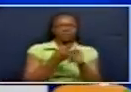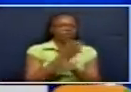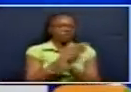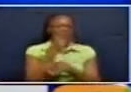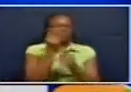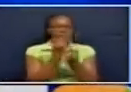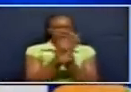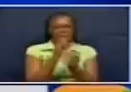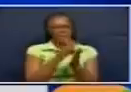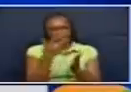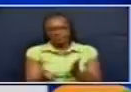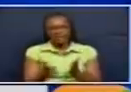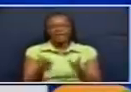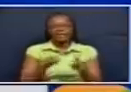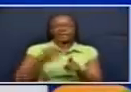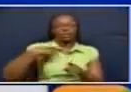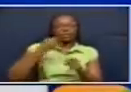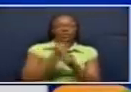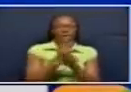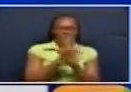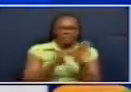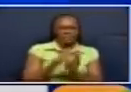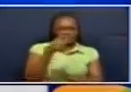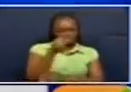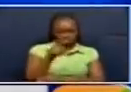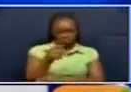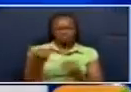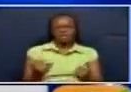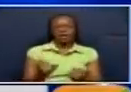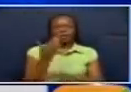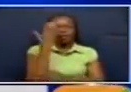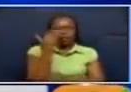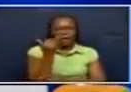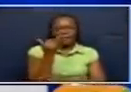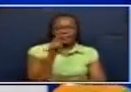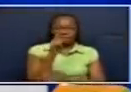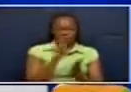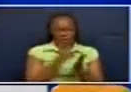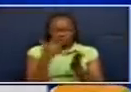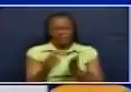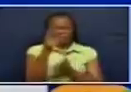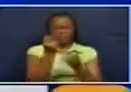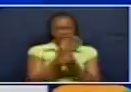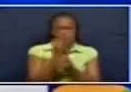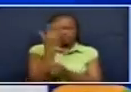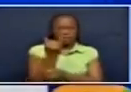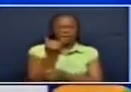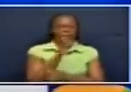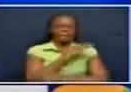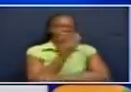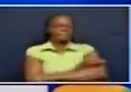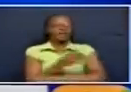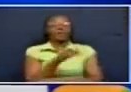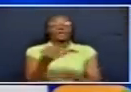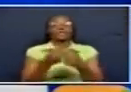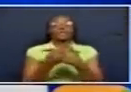2013. And we are doing everything right this time round. Reason being, one of the failures of 2013 was the issues of power. Now